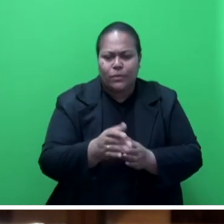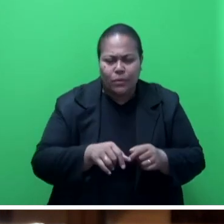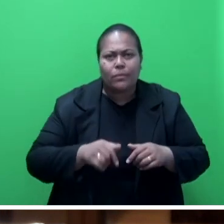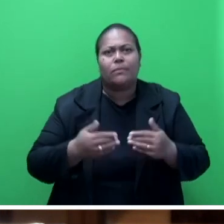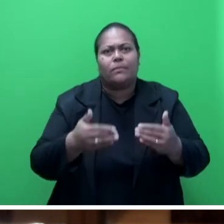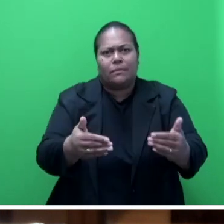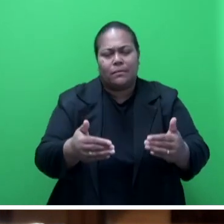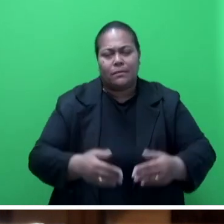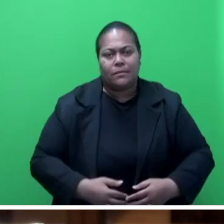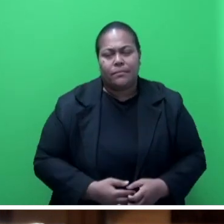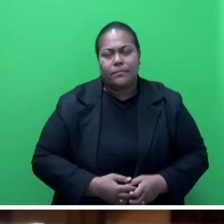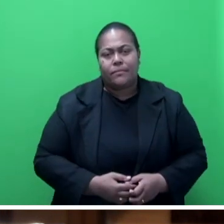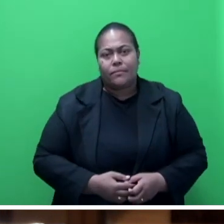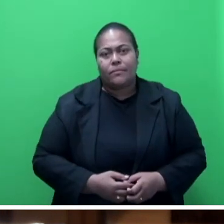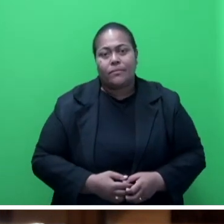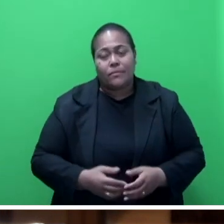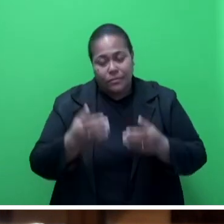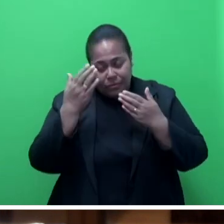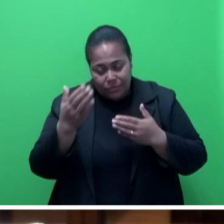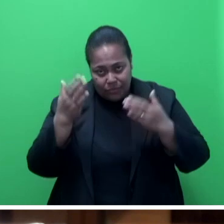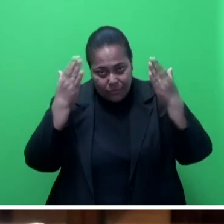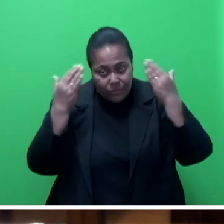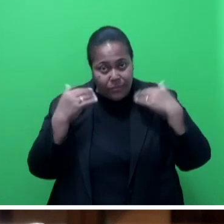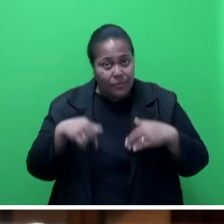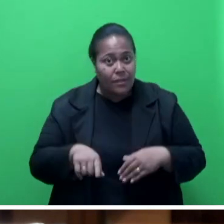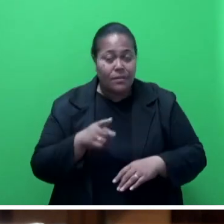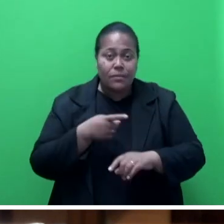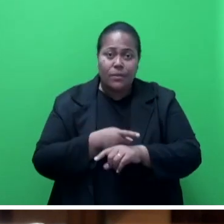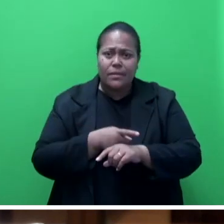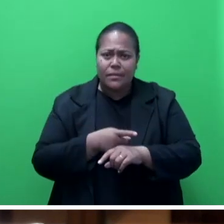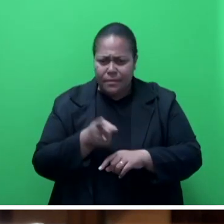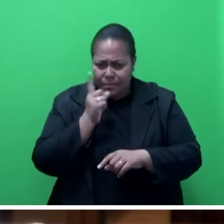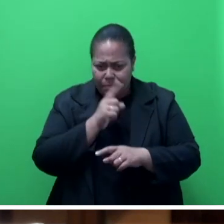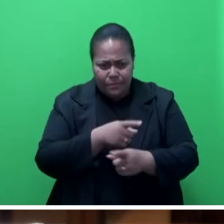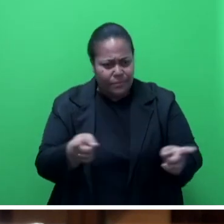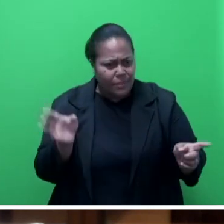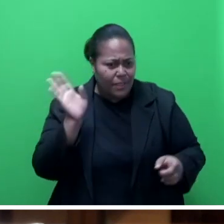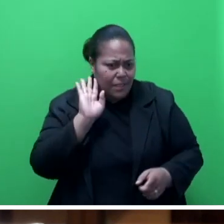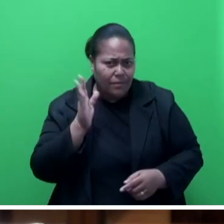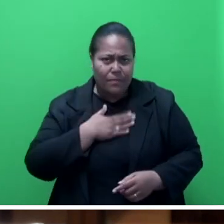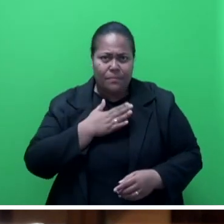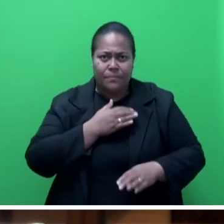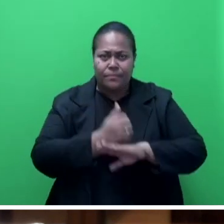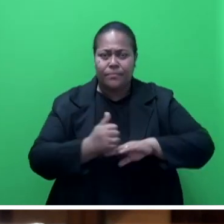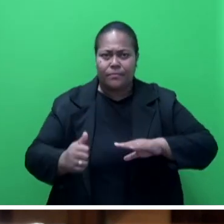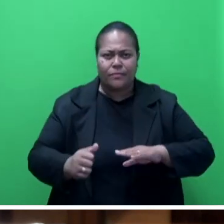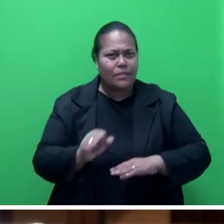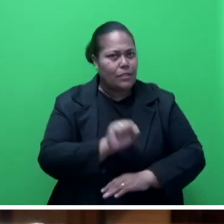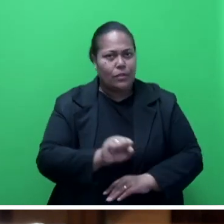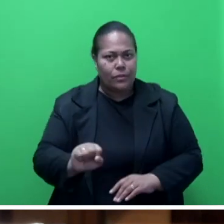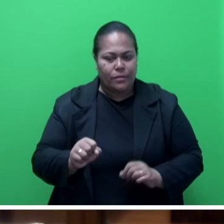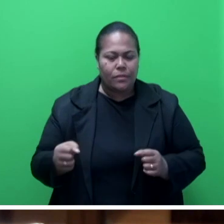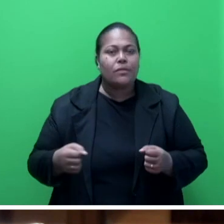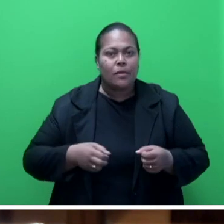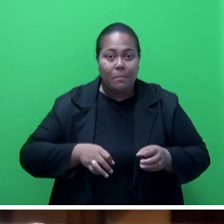Honourable Speaker, this week the people have heard from my government serious strategies to confront the